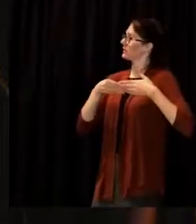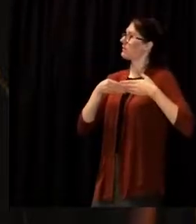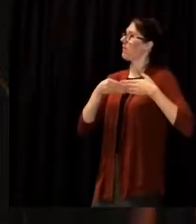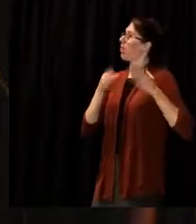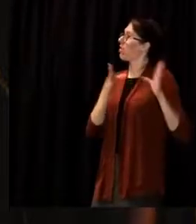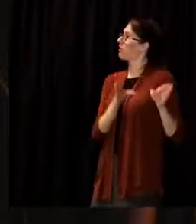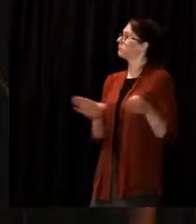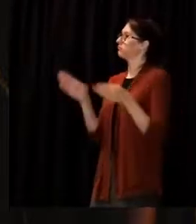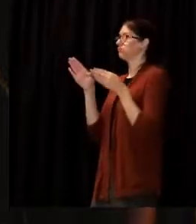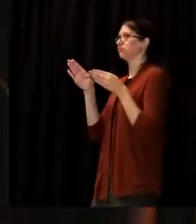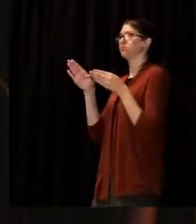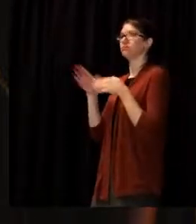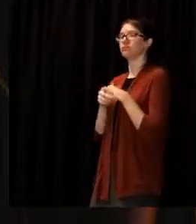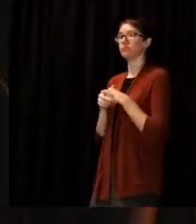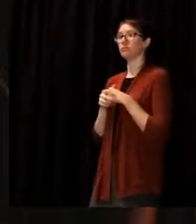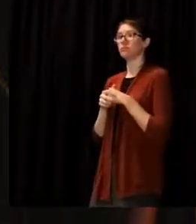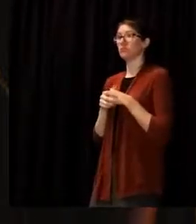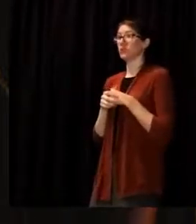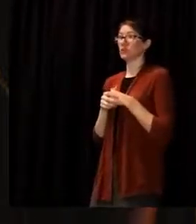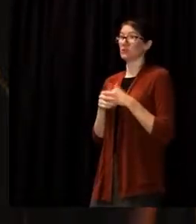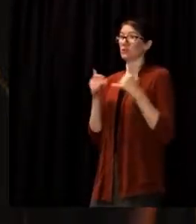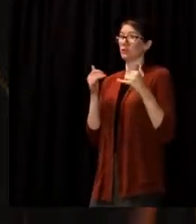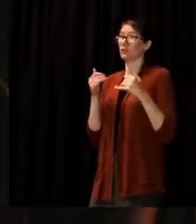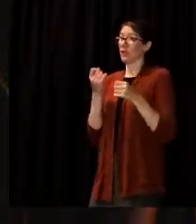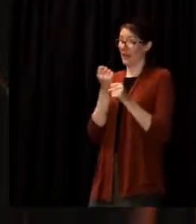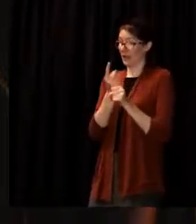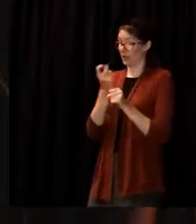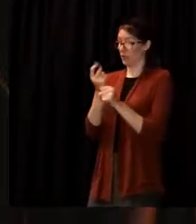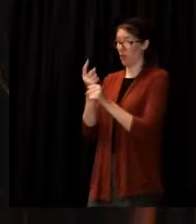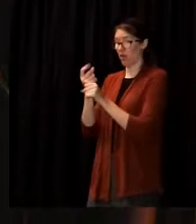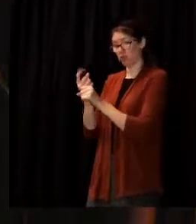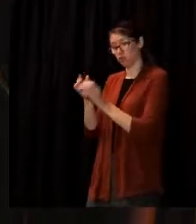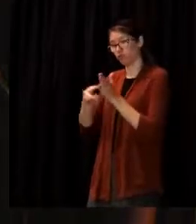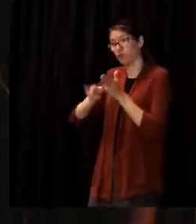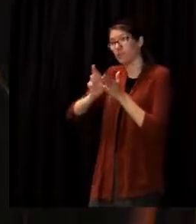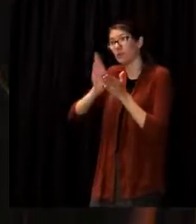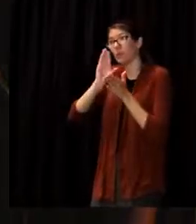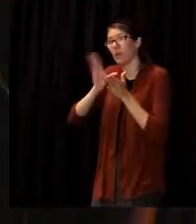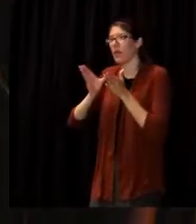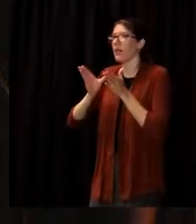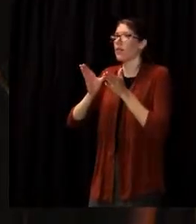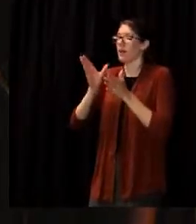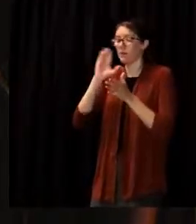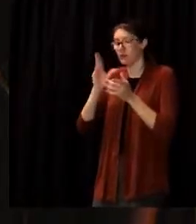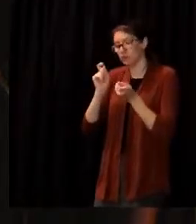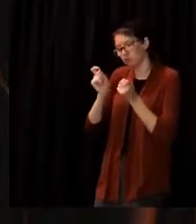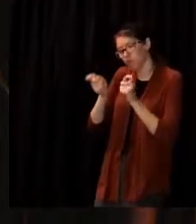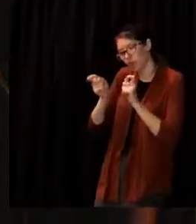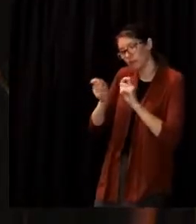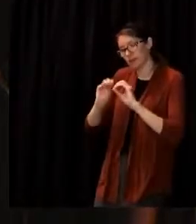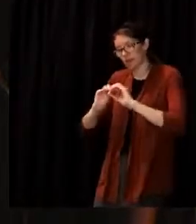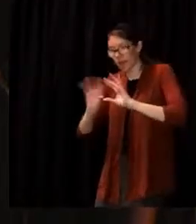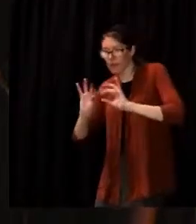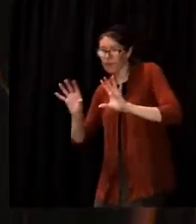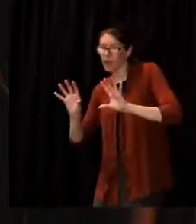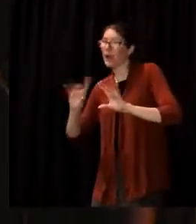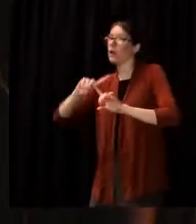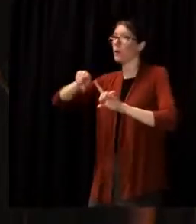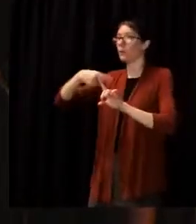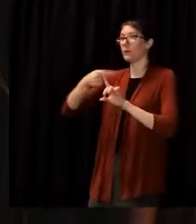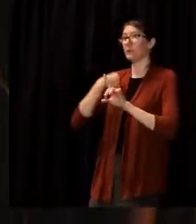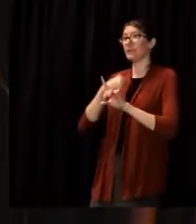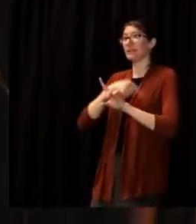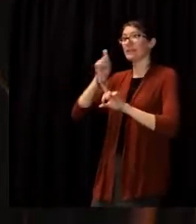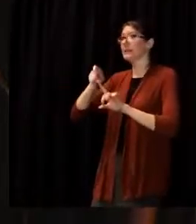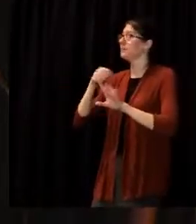fact, it'll be the 1 year since we started this whole thing. We're going to do our annual review on this, and we're going to seek to adjust, and we want to clarify as needed. But let me tell